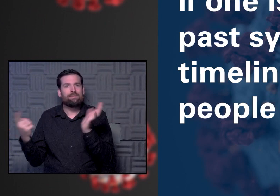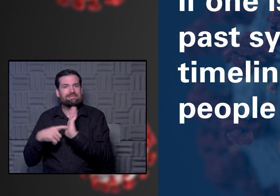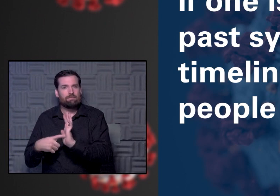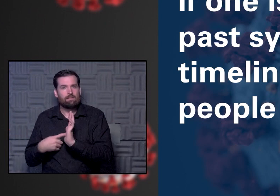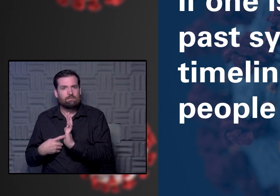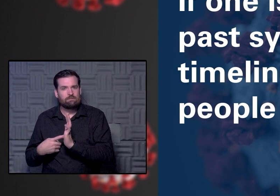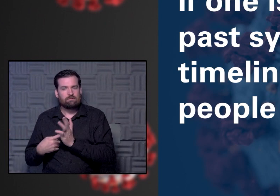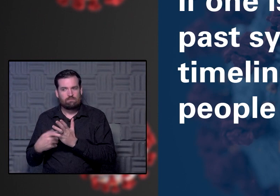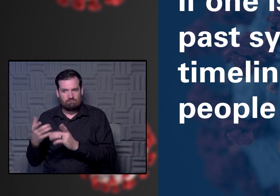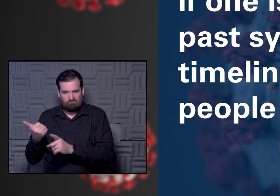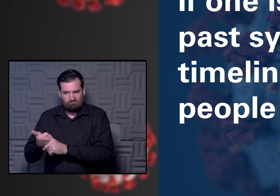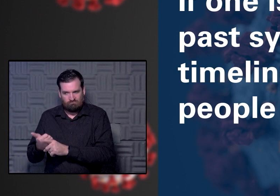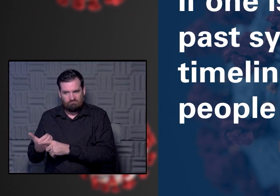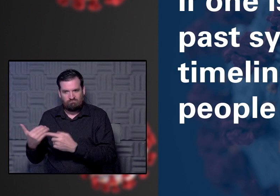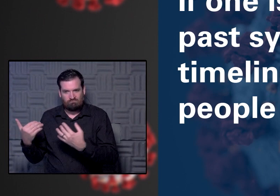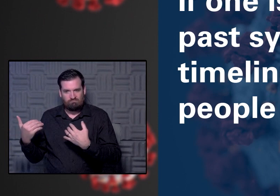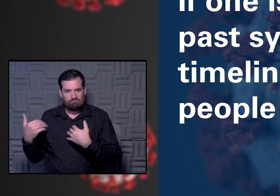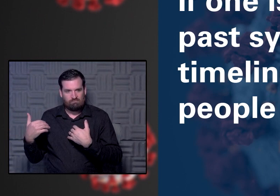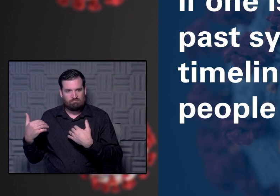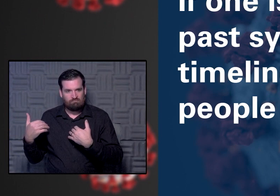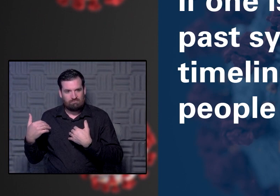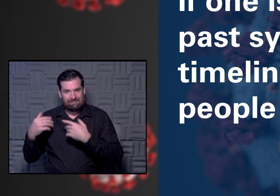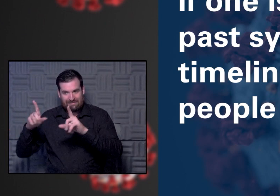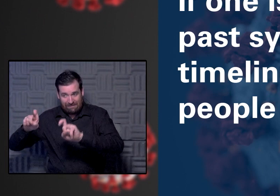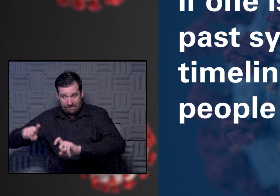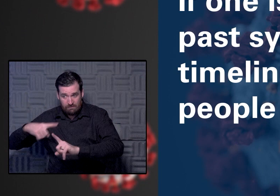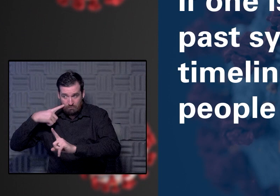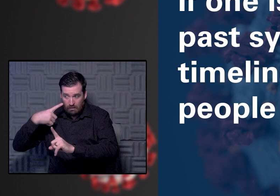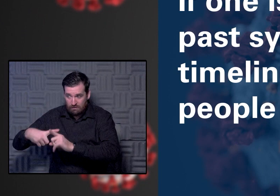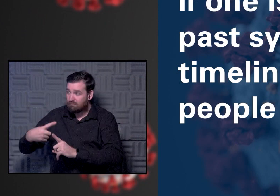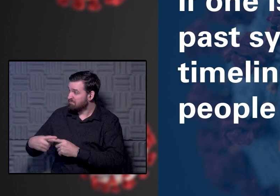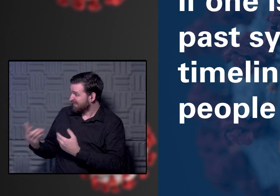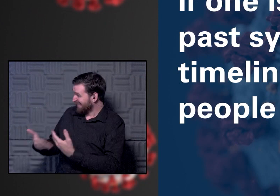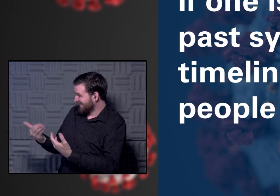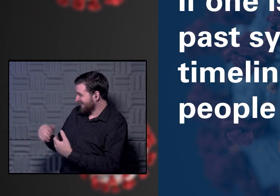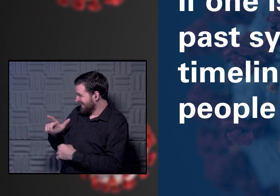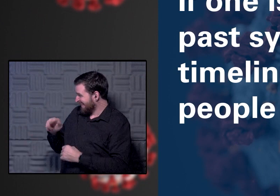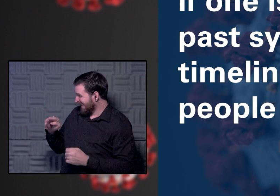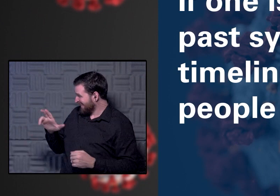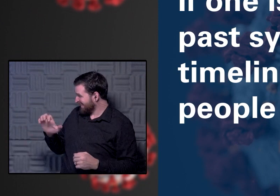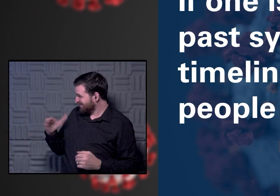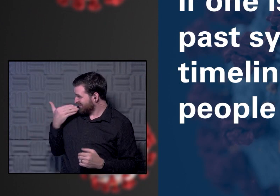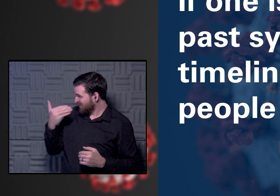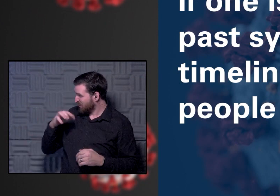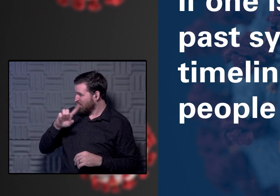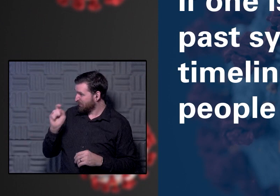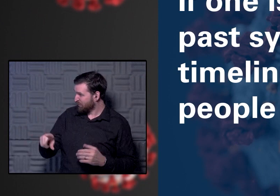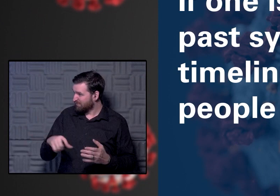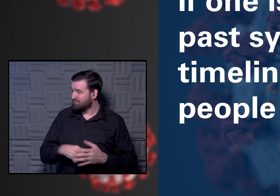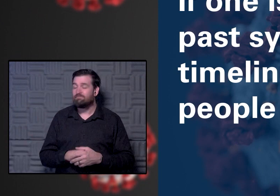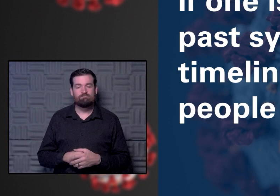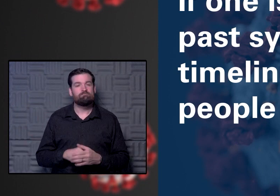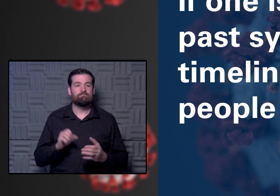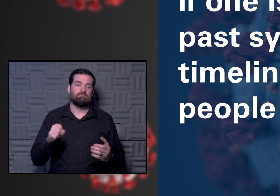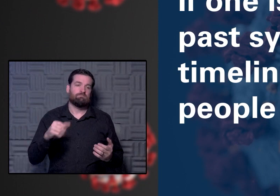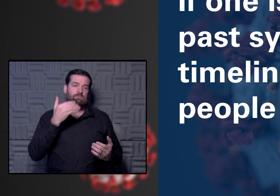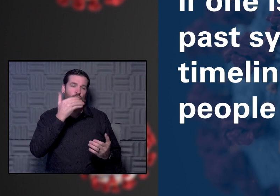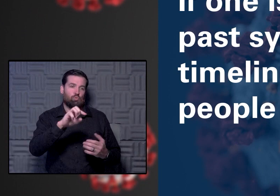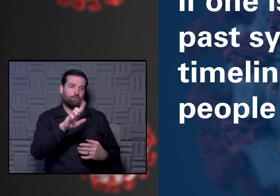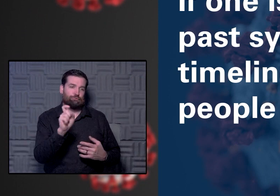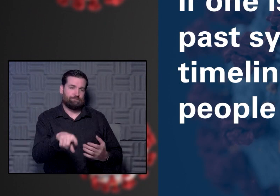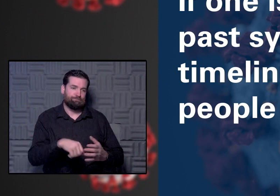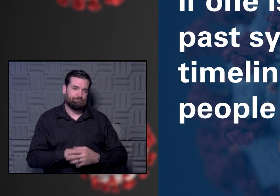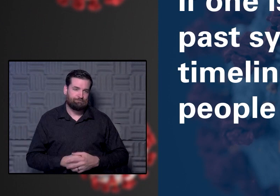test positive? I'll let Lance. Lance? Pretty easy. It's Well, a good one. It's a great question. Yeah, so it is a good